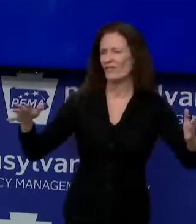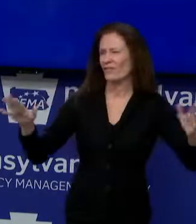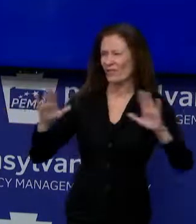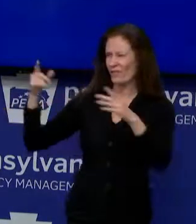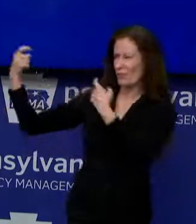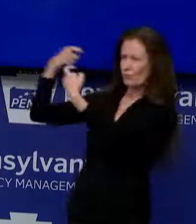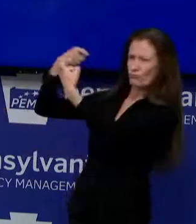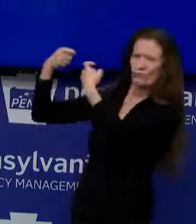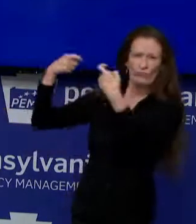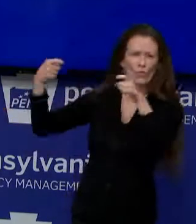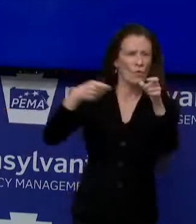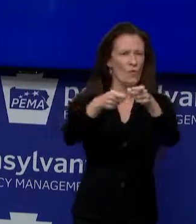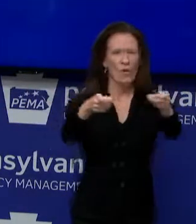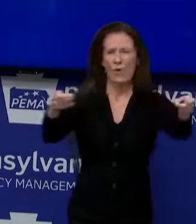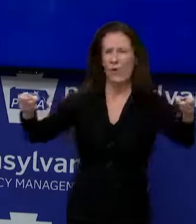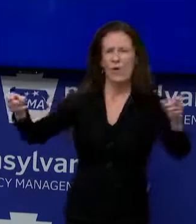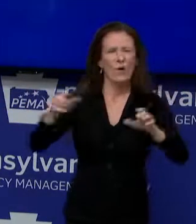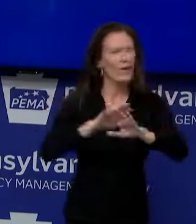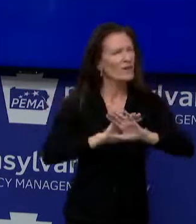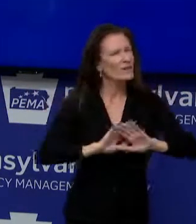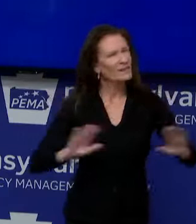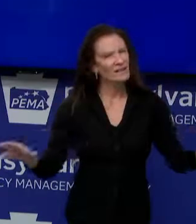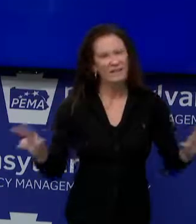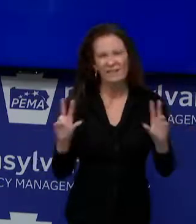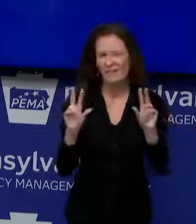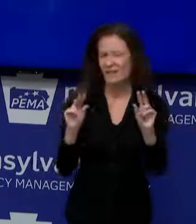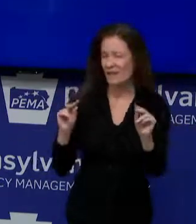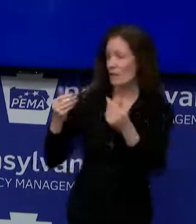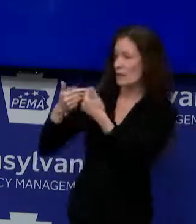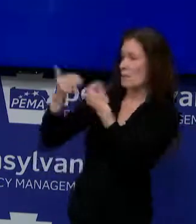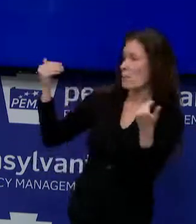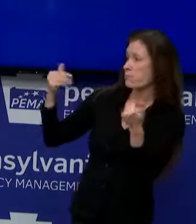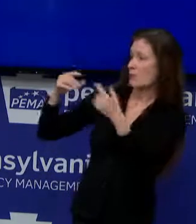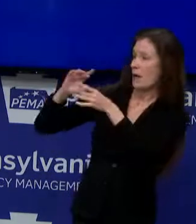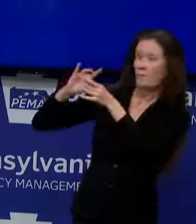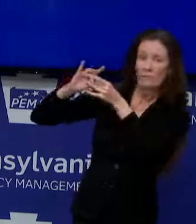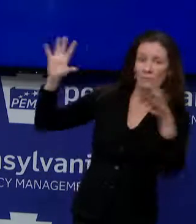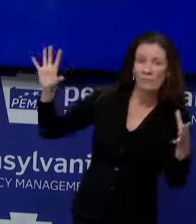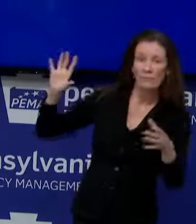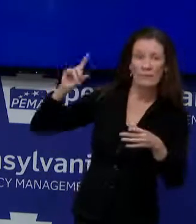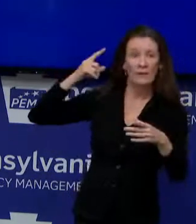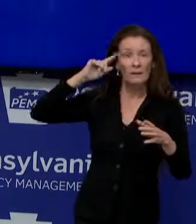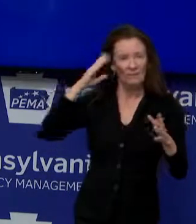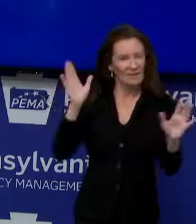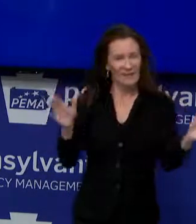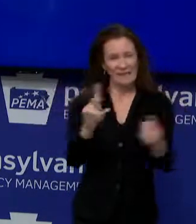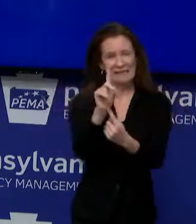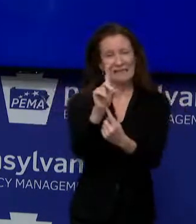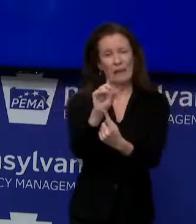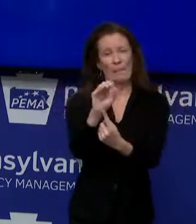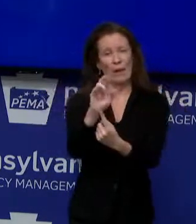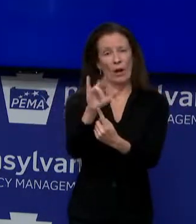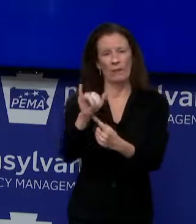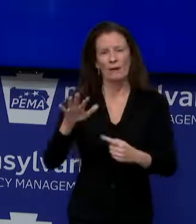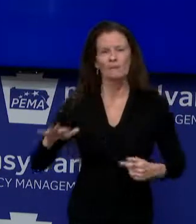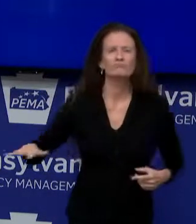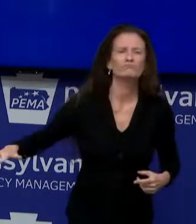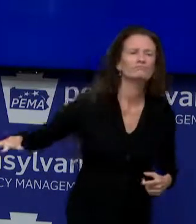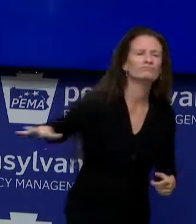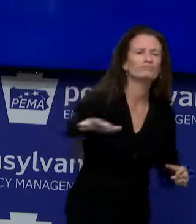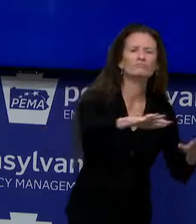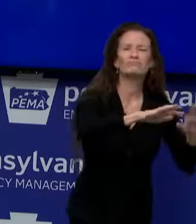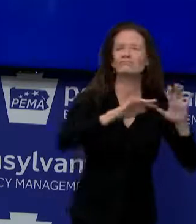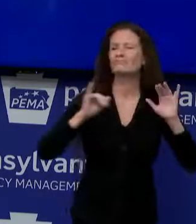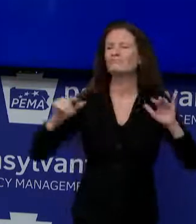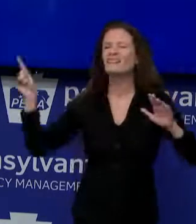which that governing takes place. Democracy is a perpetual experiment, empowering ordinary citizens, not